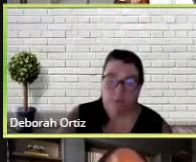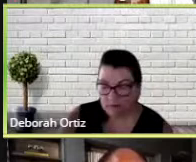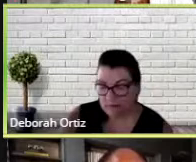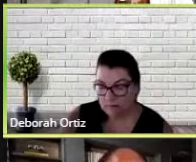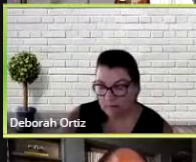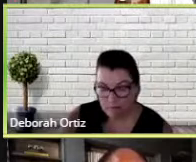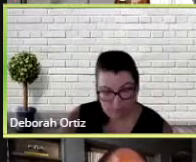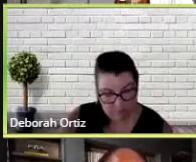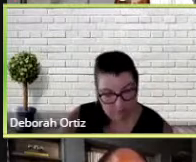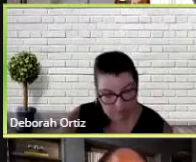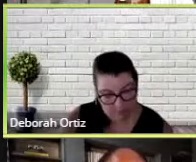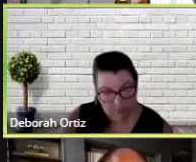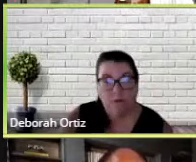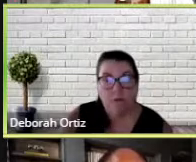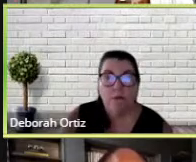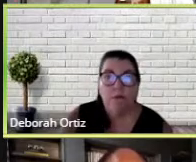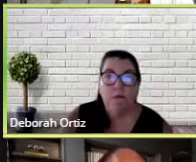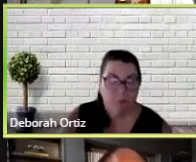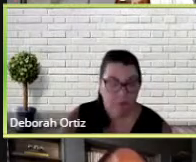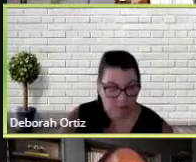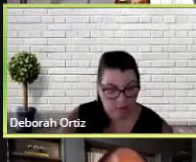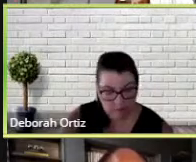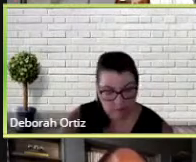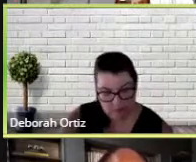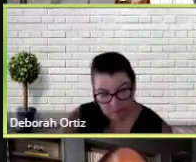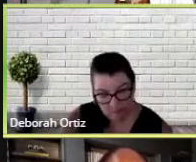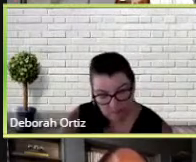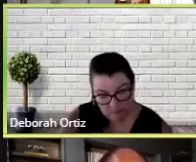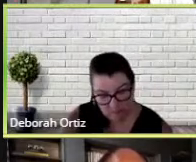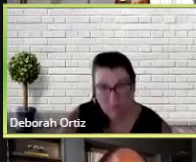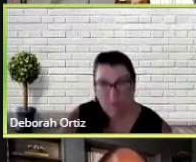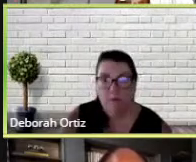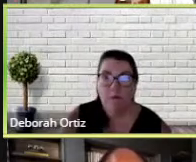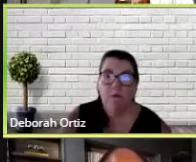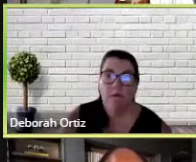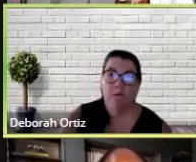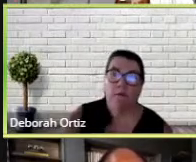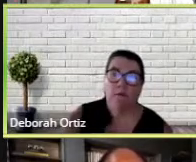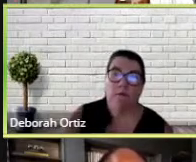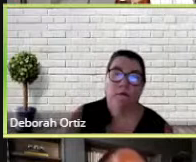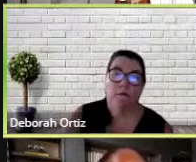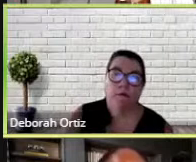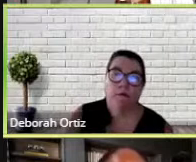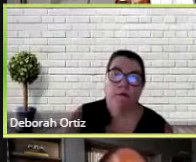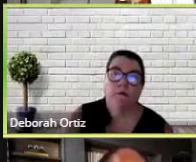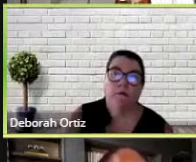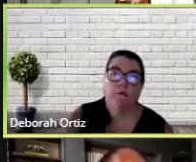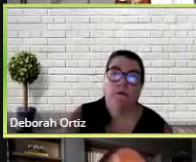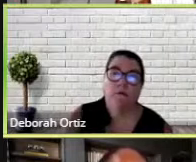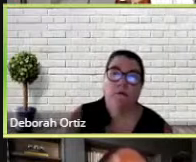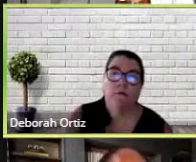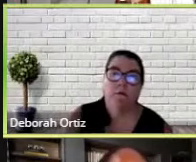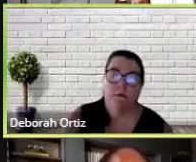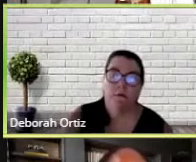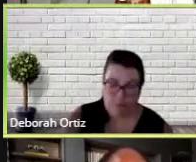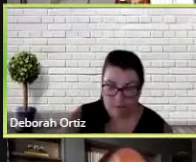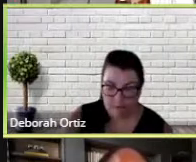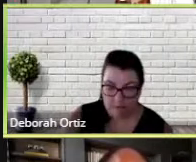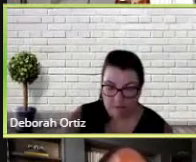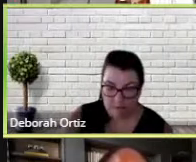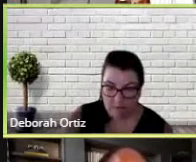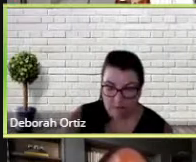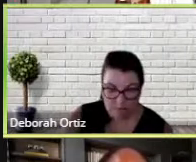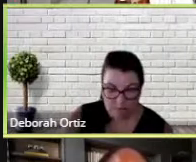The CDC is being sued over this. We have whistleblowers coming out constantly saying how